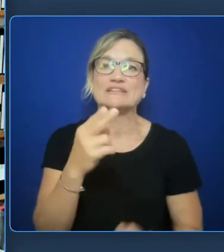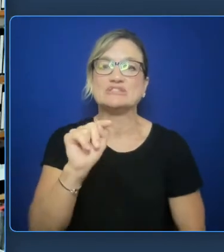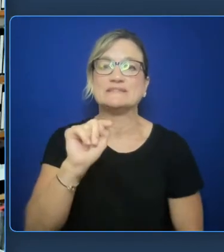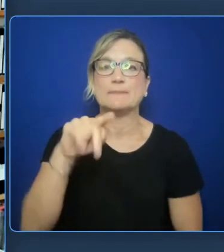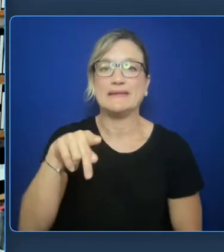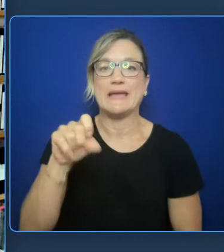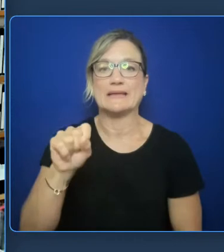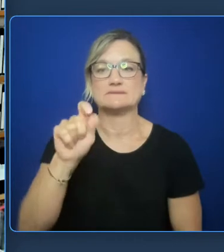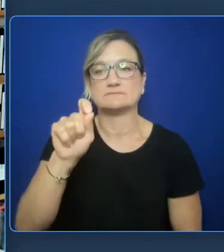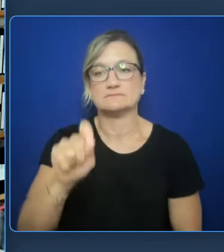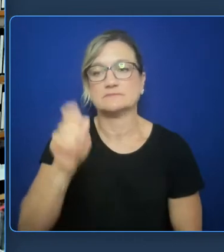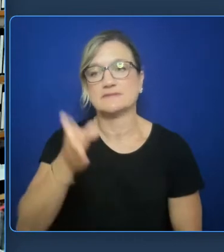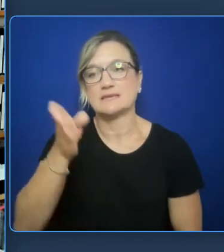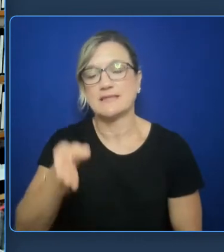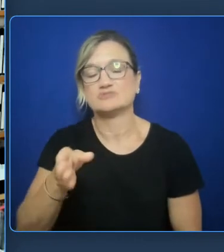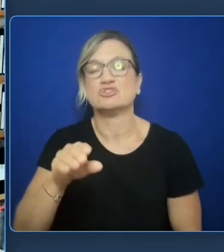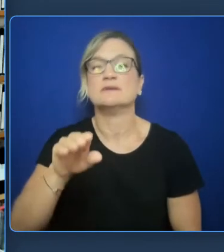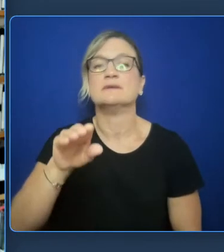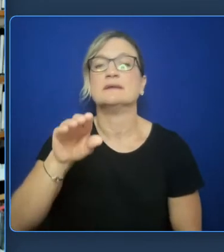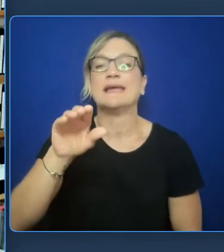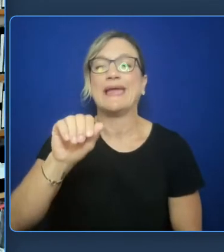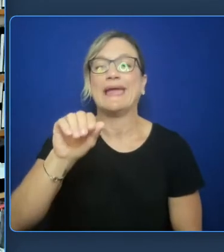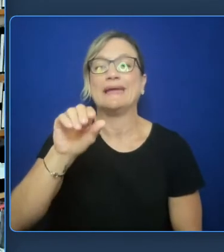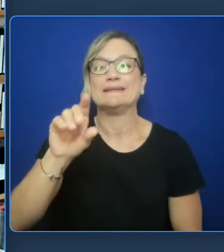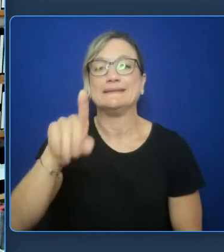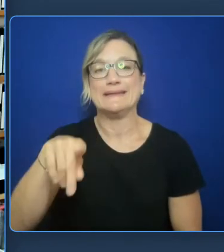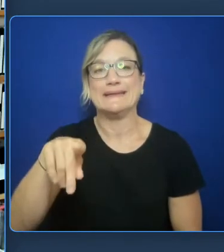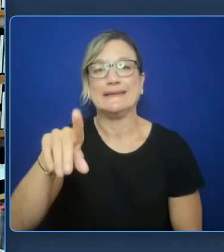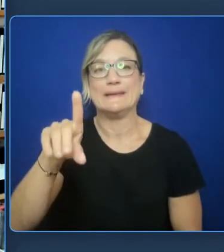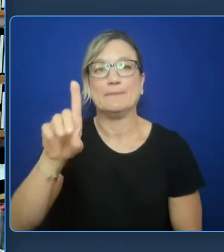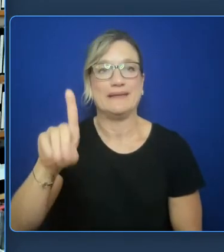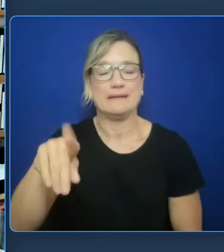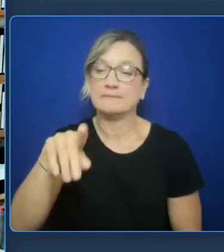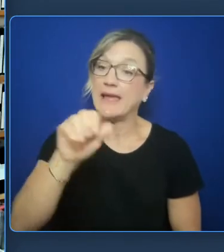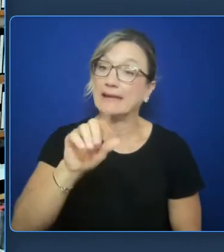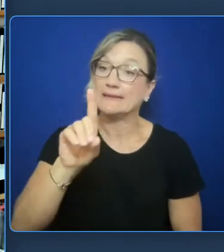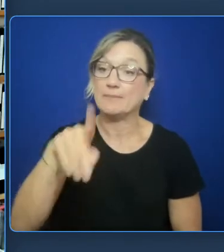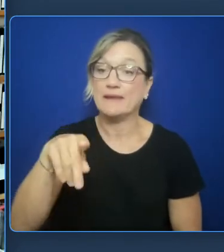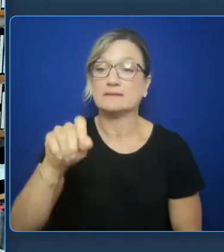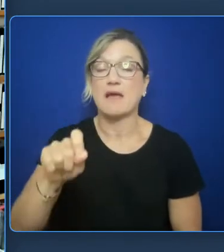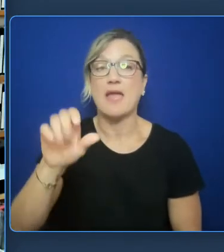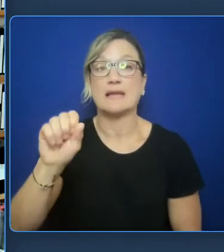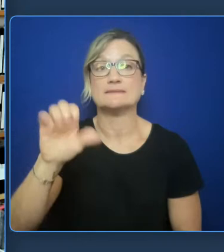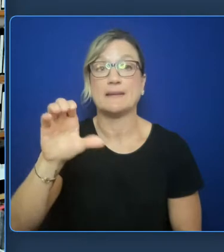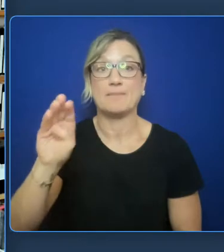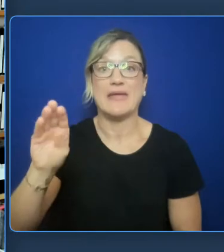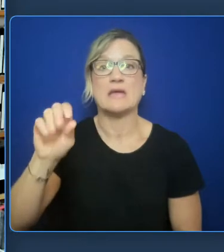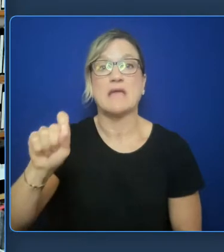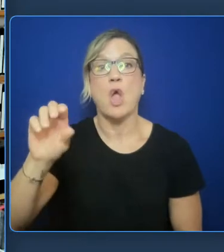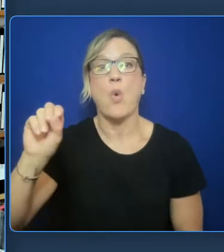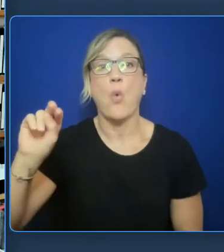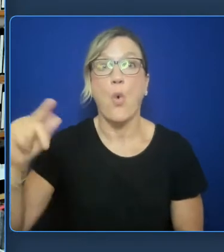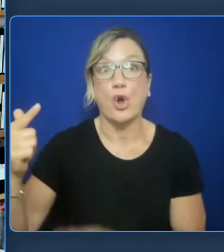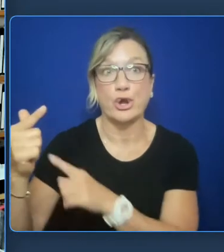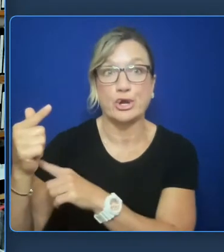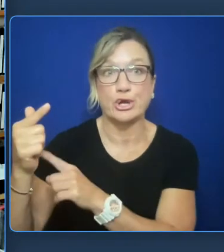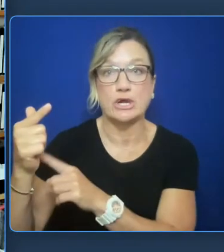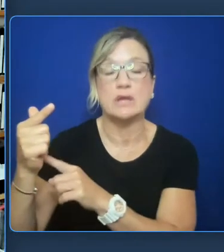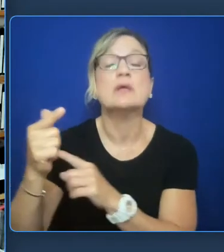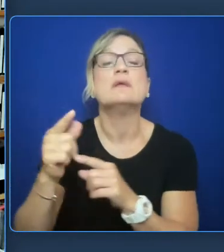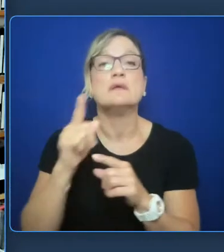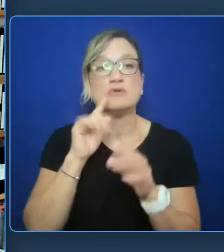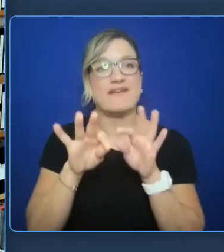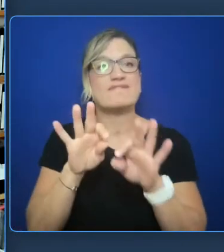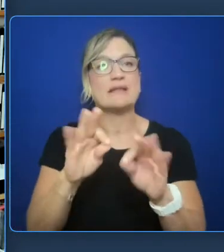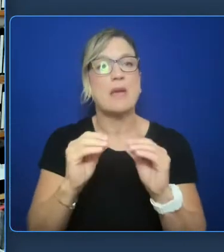https://adp.acb succinct.org. You can find out